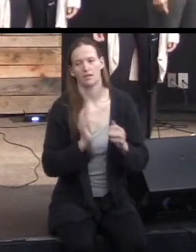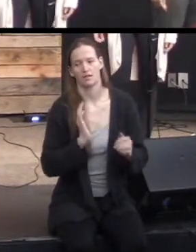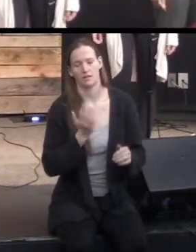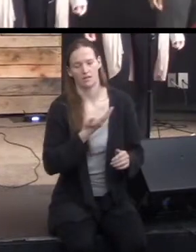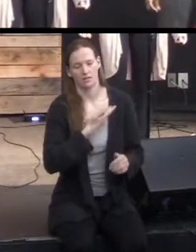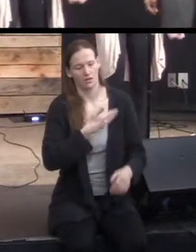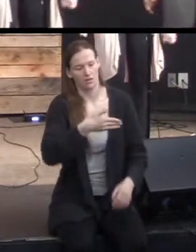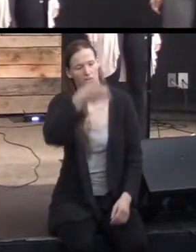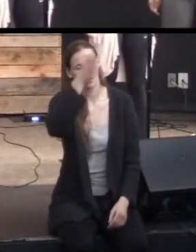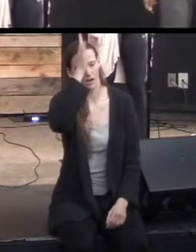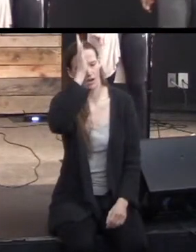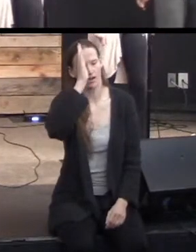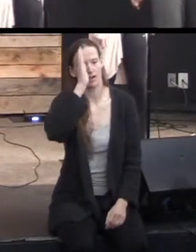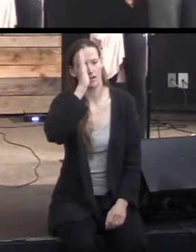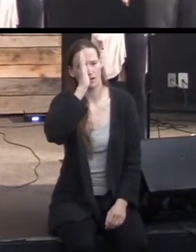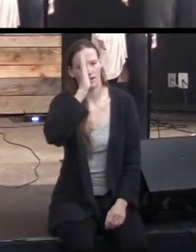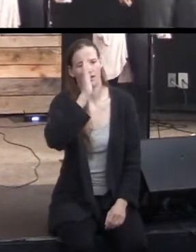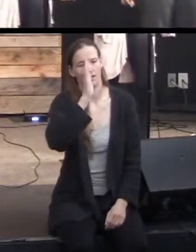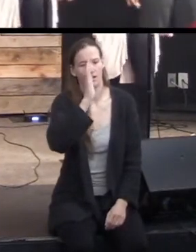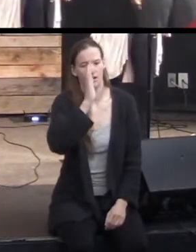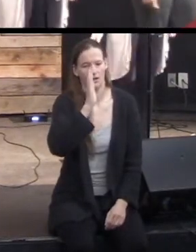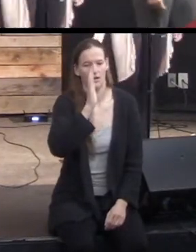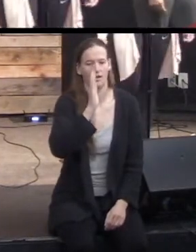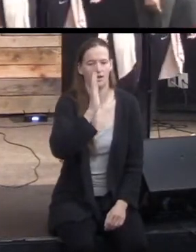great is our